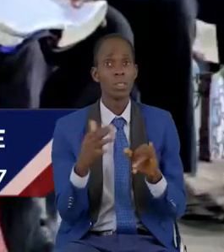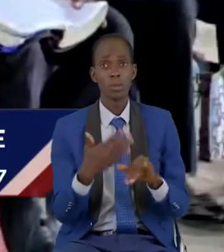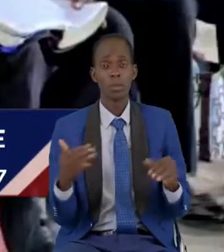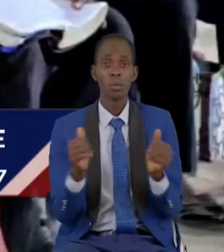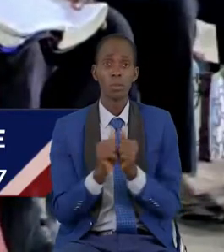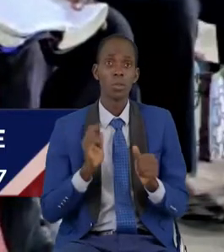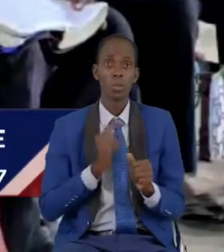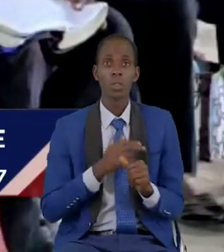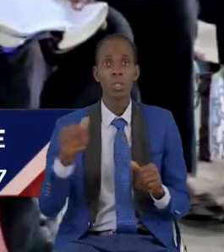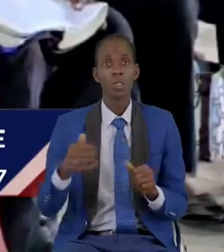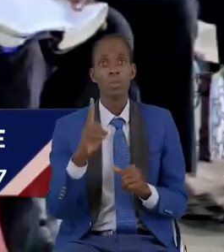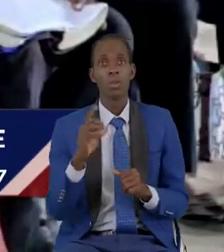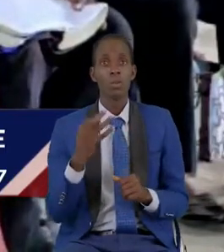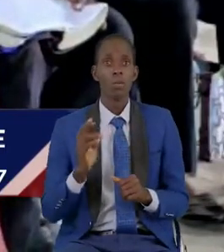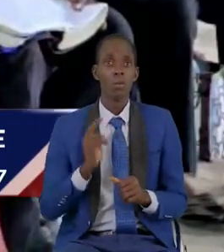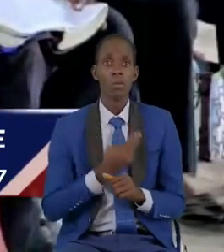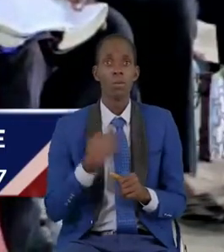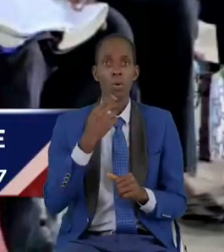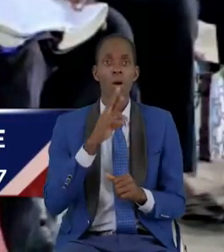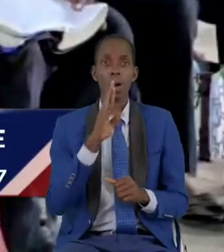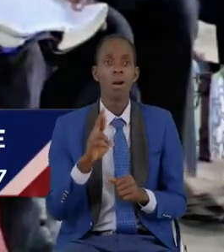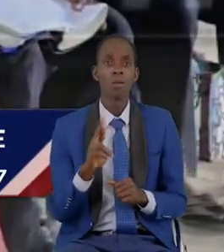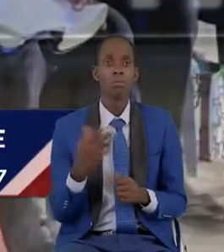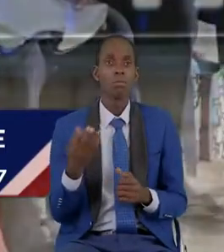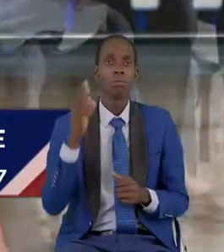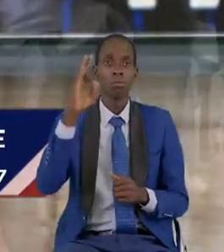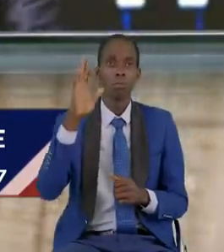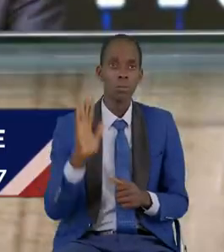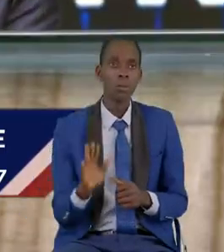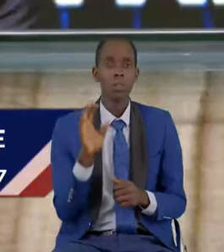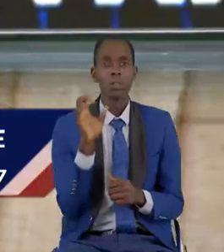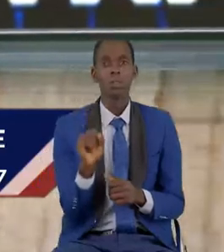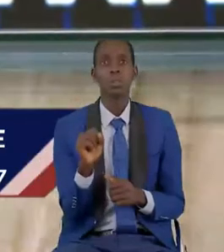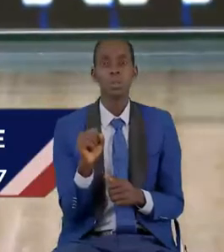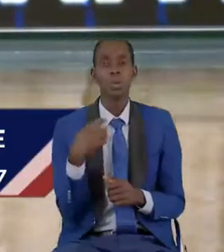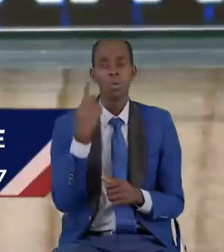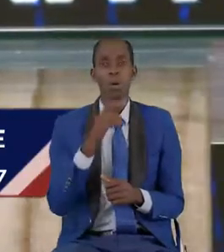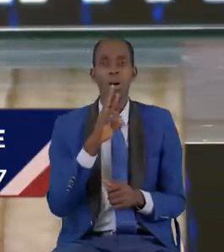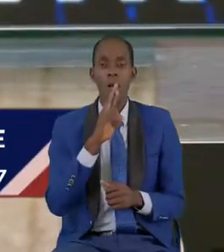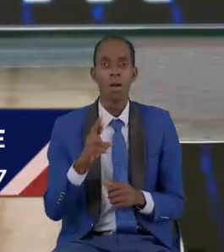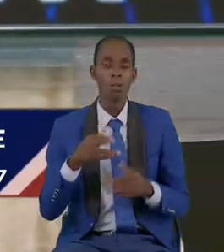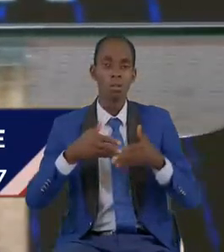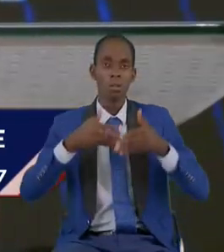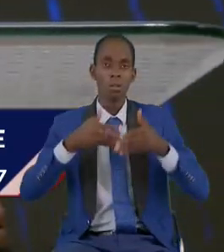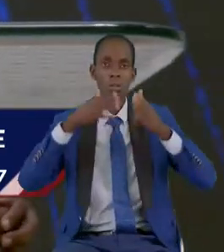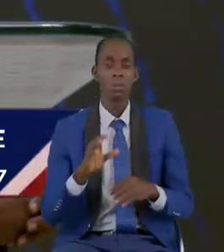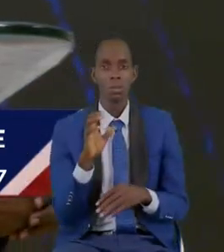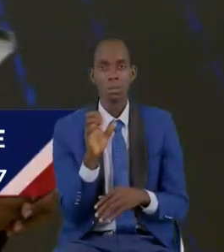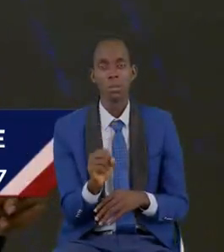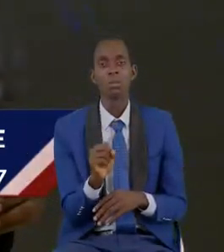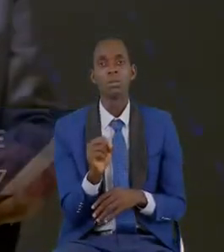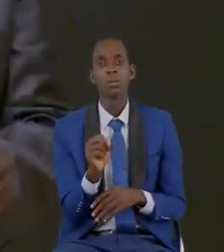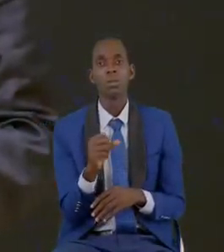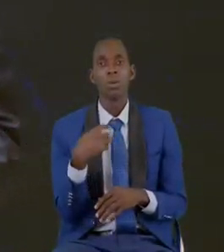us who are pastors, who are preachers, who are overseers, who are leaders, who